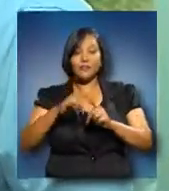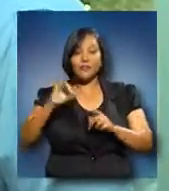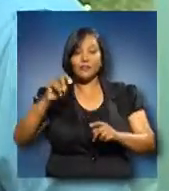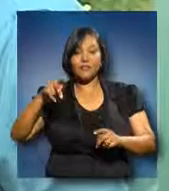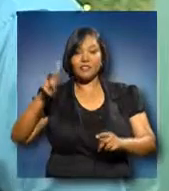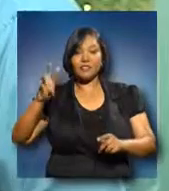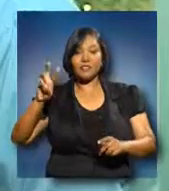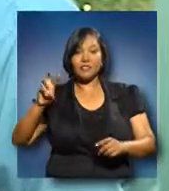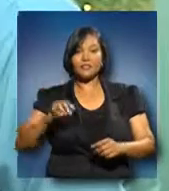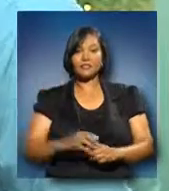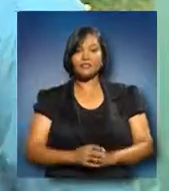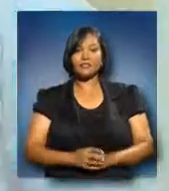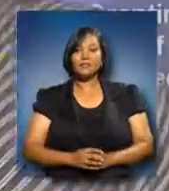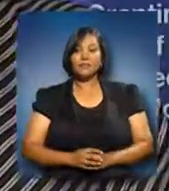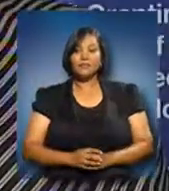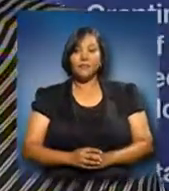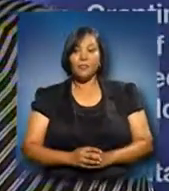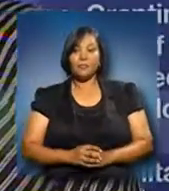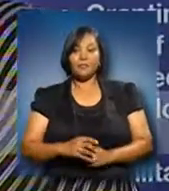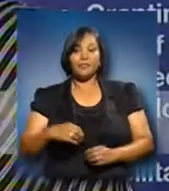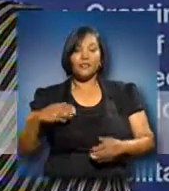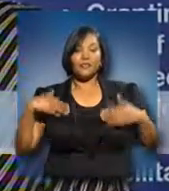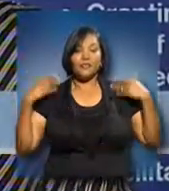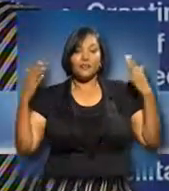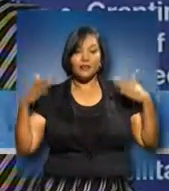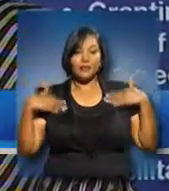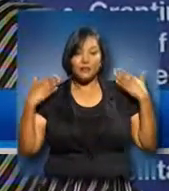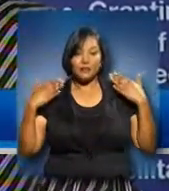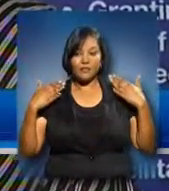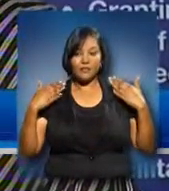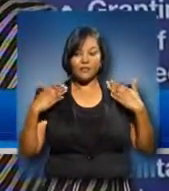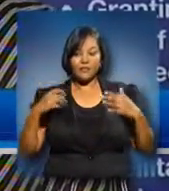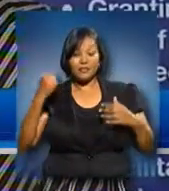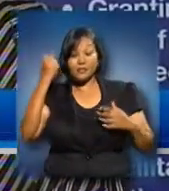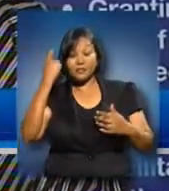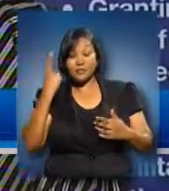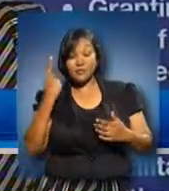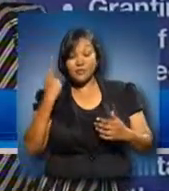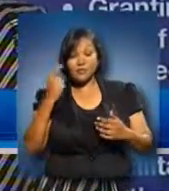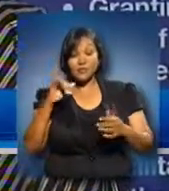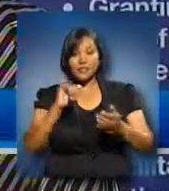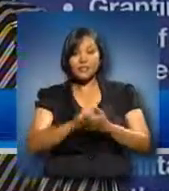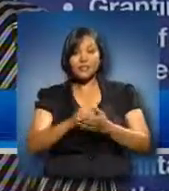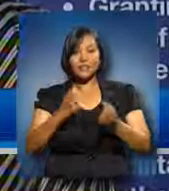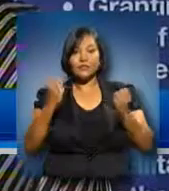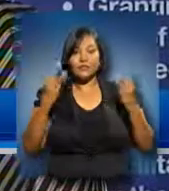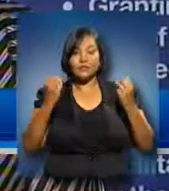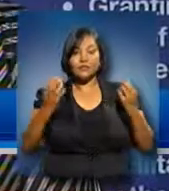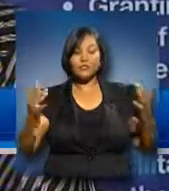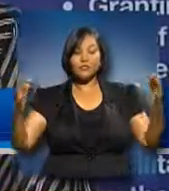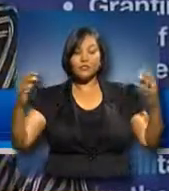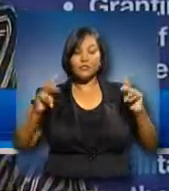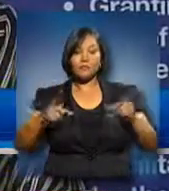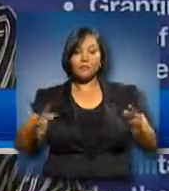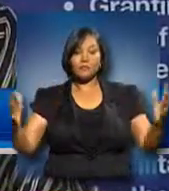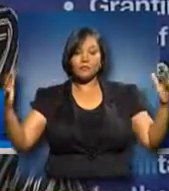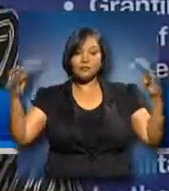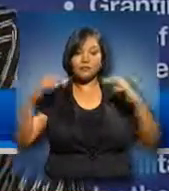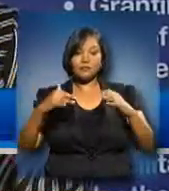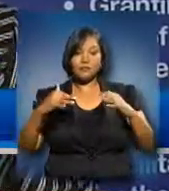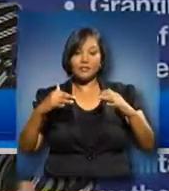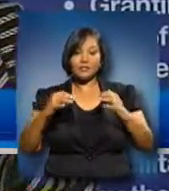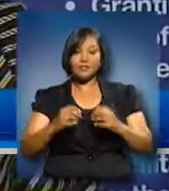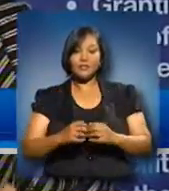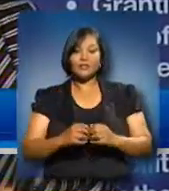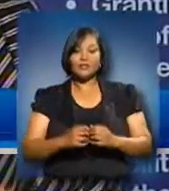speed. I was really surprised when we had more uptake from the ads than we had from the letters